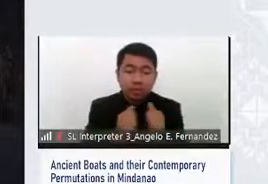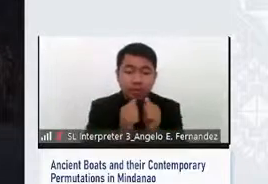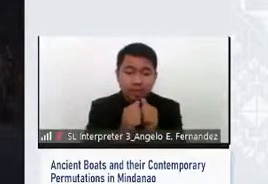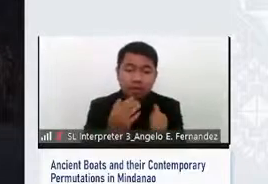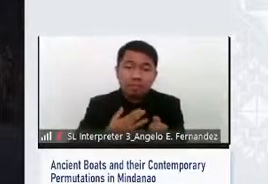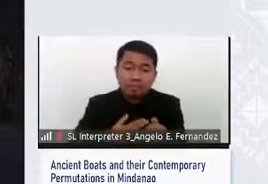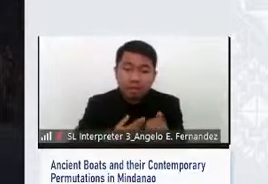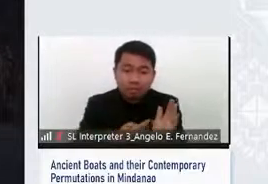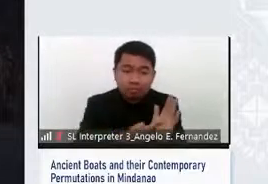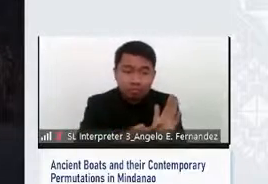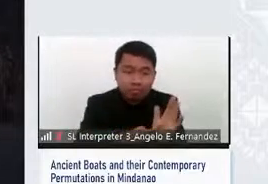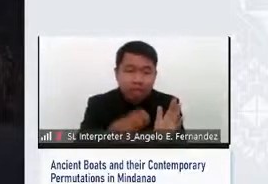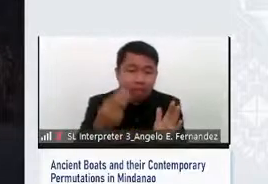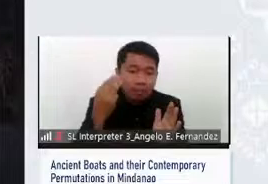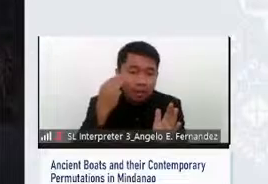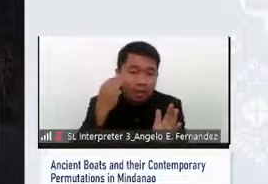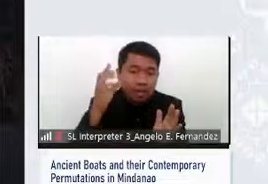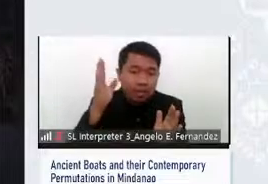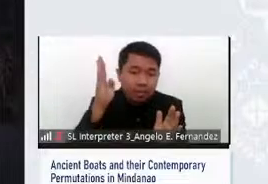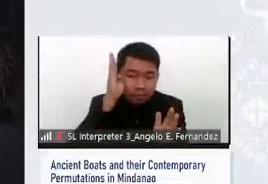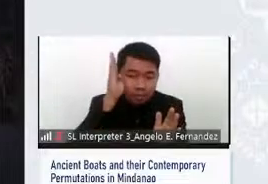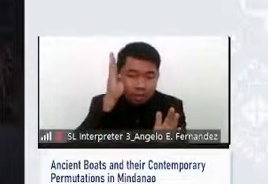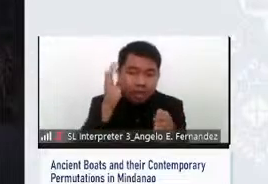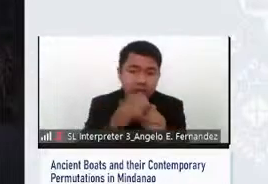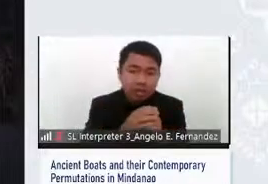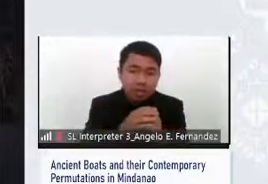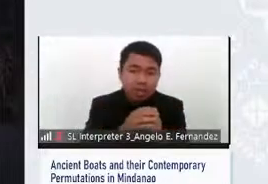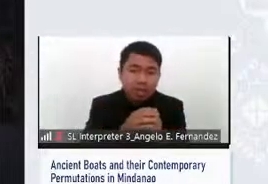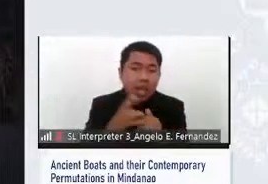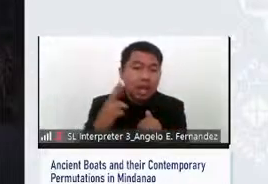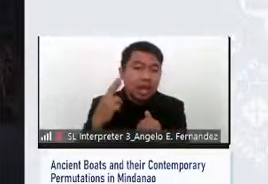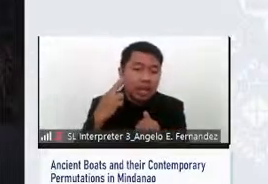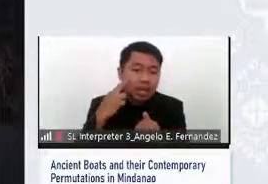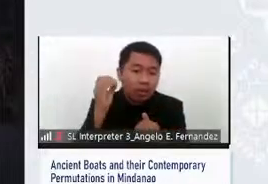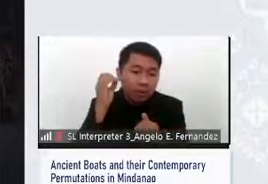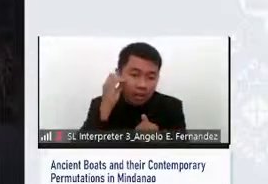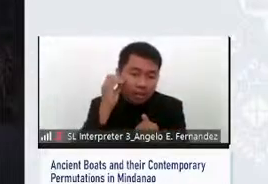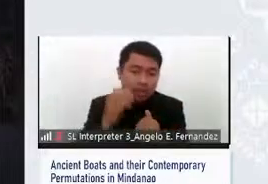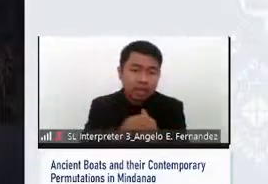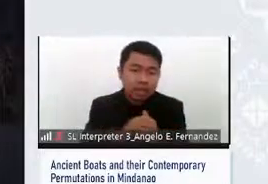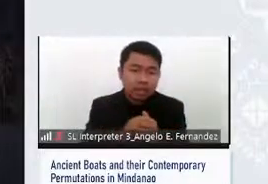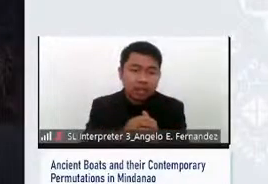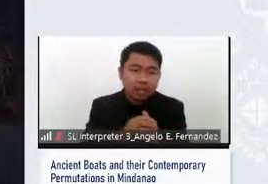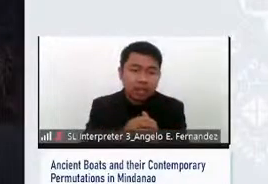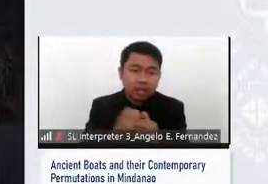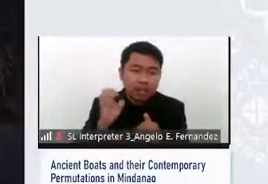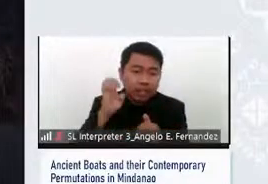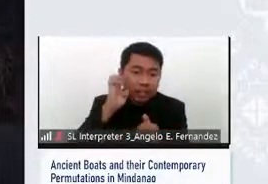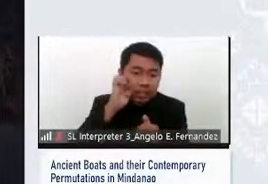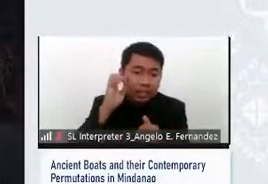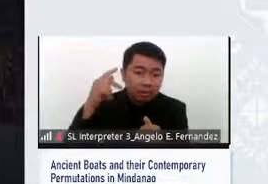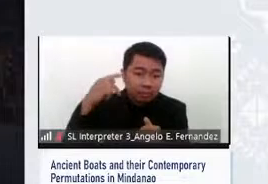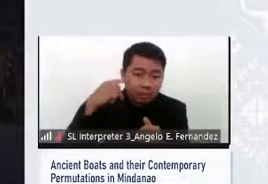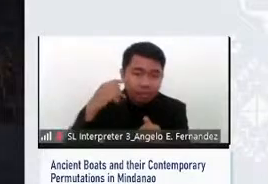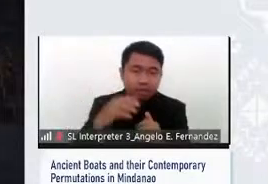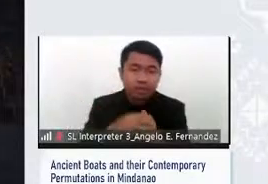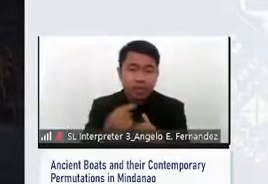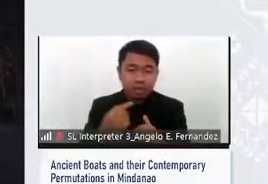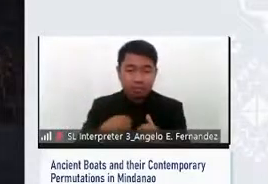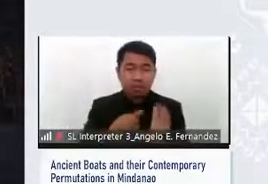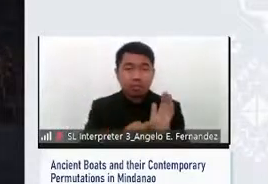Mary Jane Luis Bolinha, Ms. Rachel Ureta, Ms. Ifeme Catulin, and Ms. Rose Fernando, I'll be presenting our topic